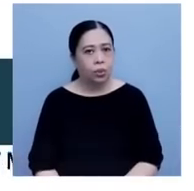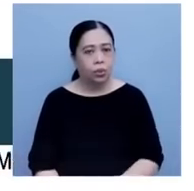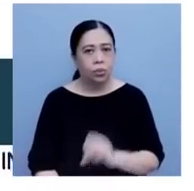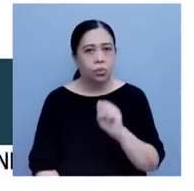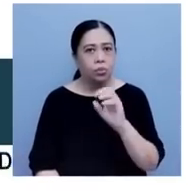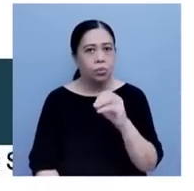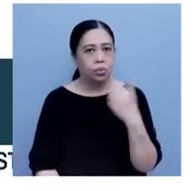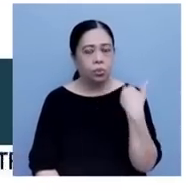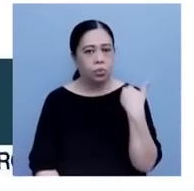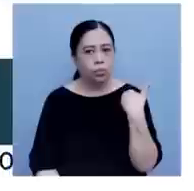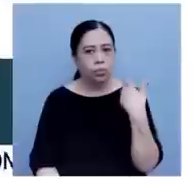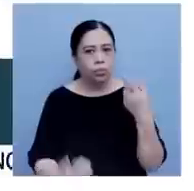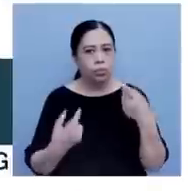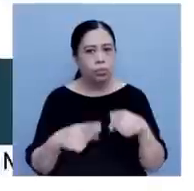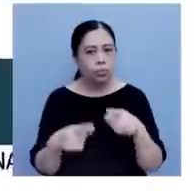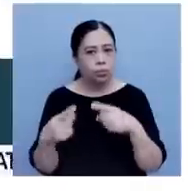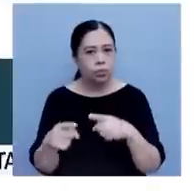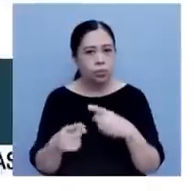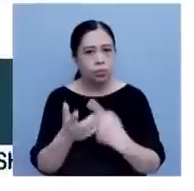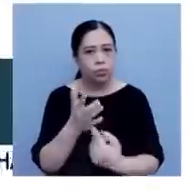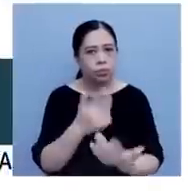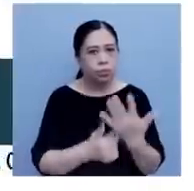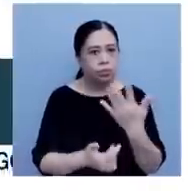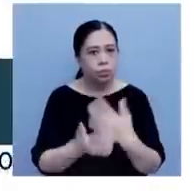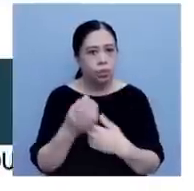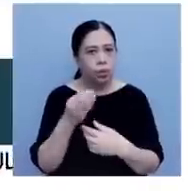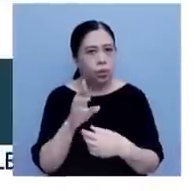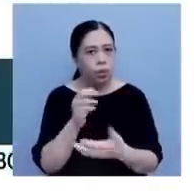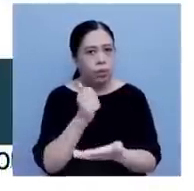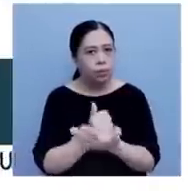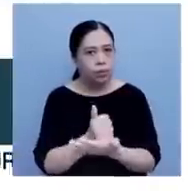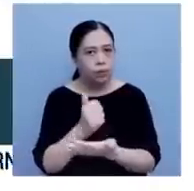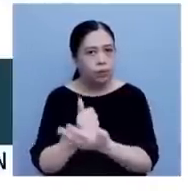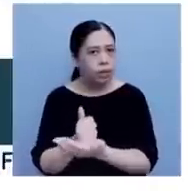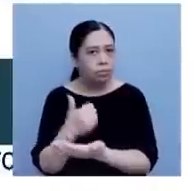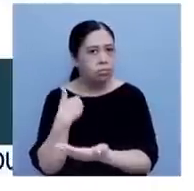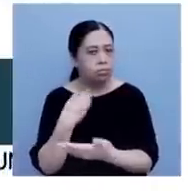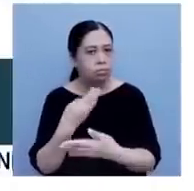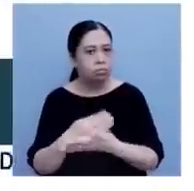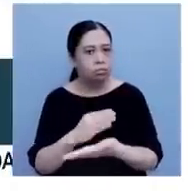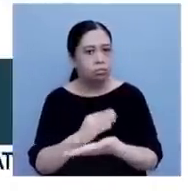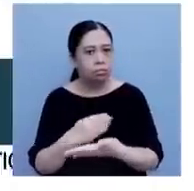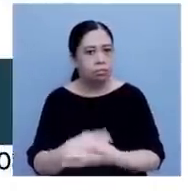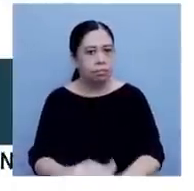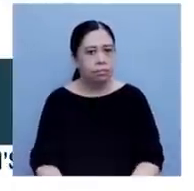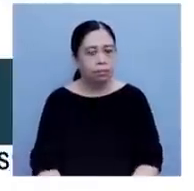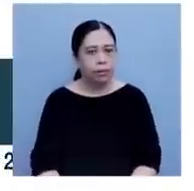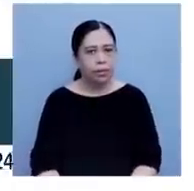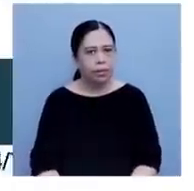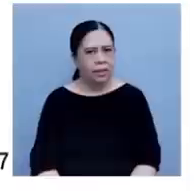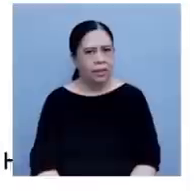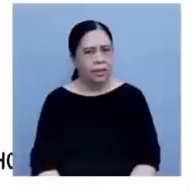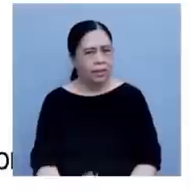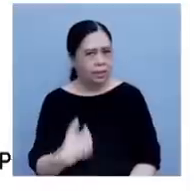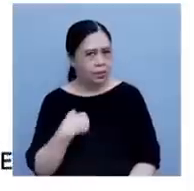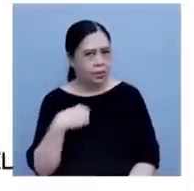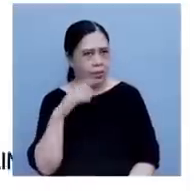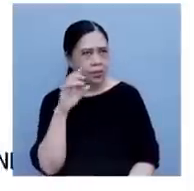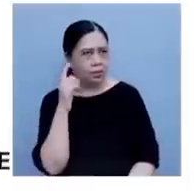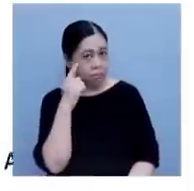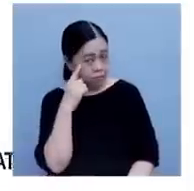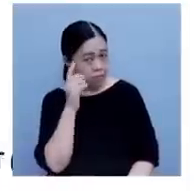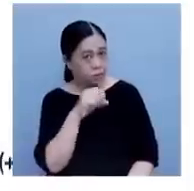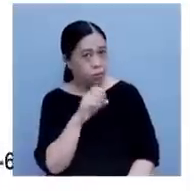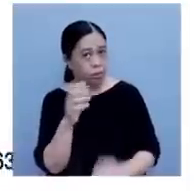pong nangyayaring debate or approvals on the budget. So can we assume, therefore, that when the